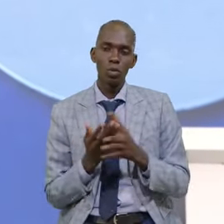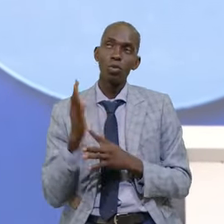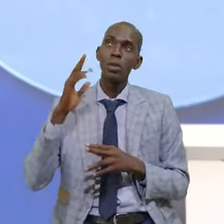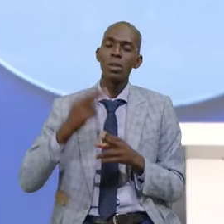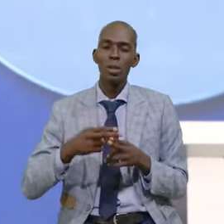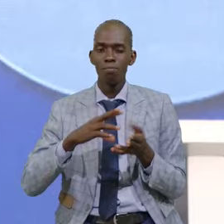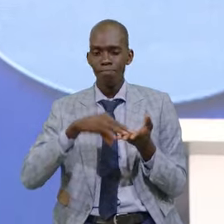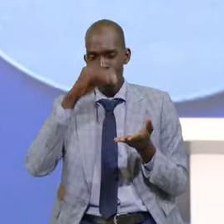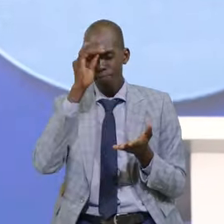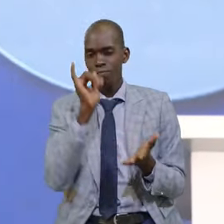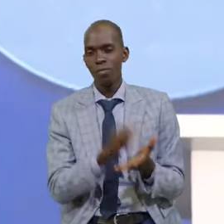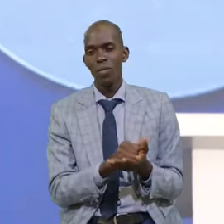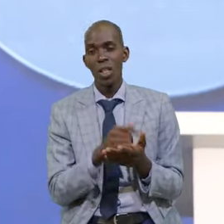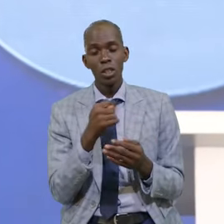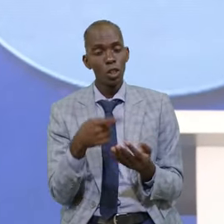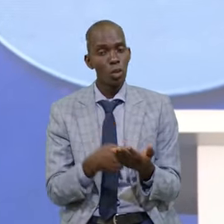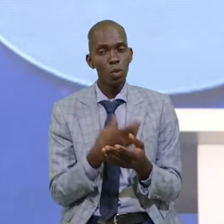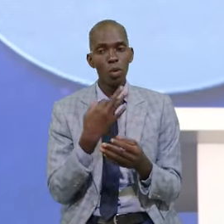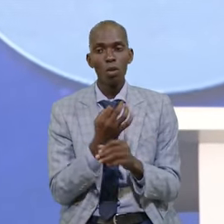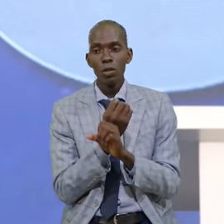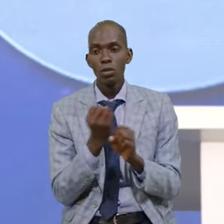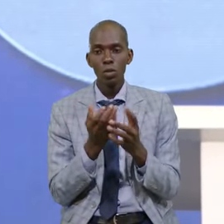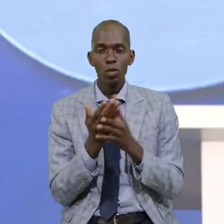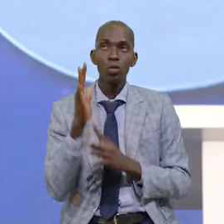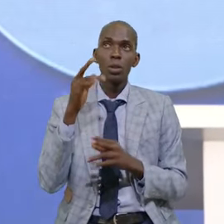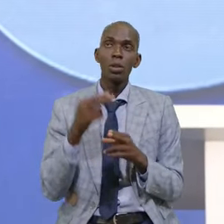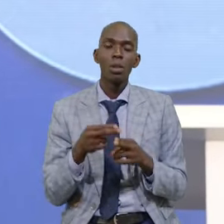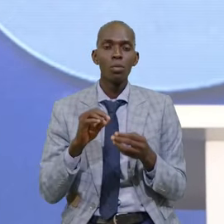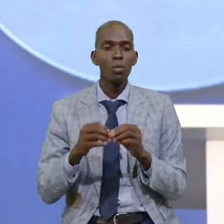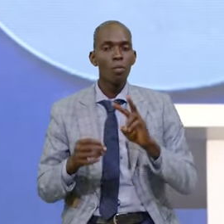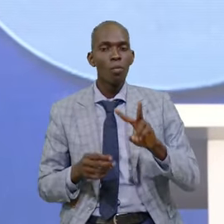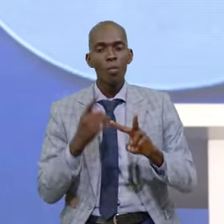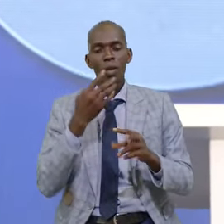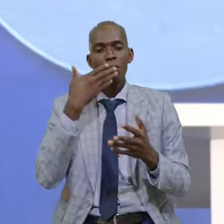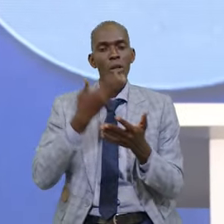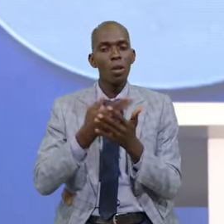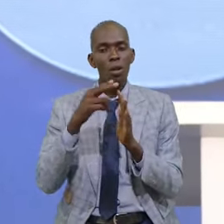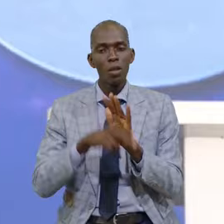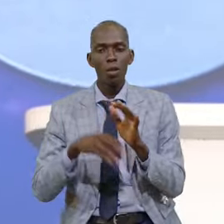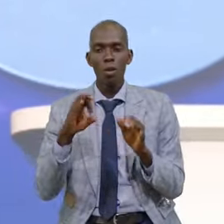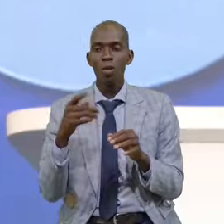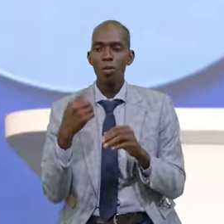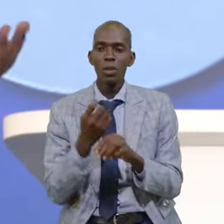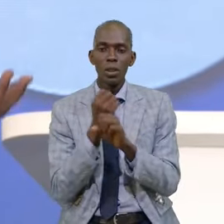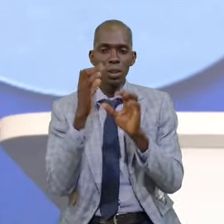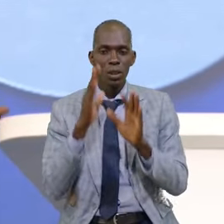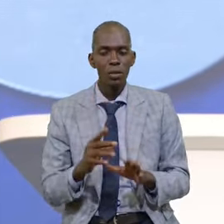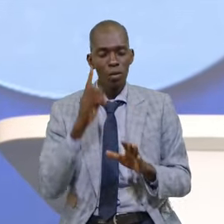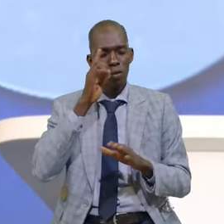of salvation through his name. Number two, the goodness of the Savior for